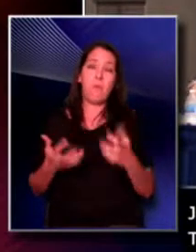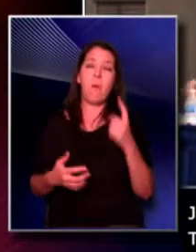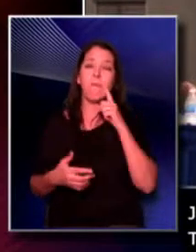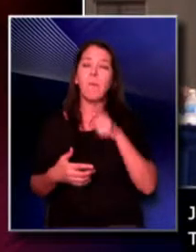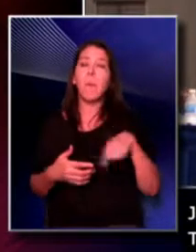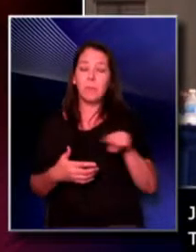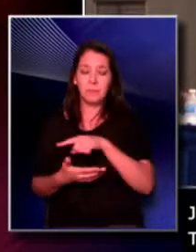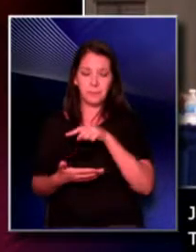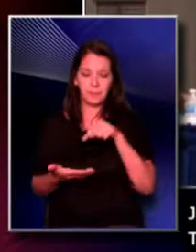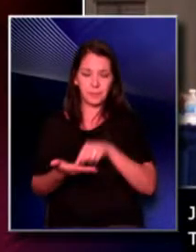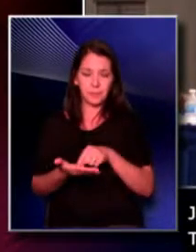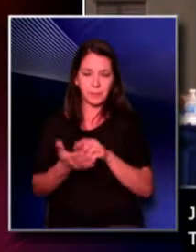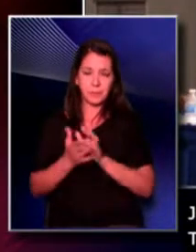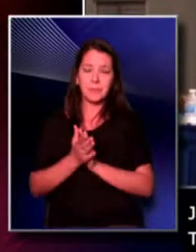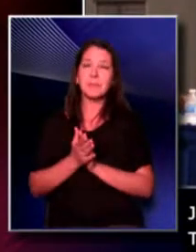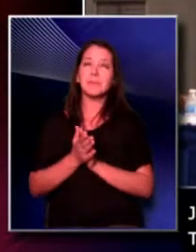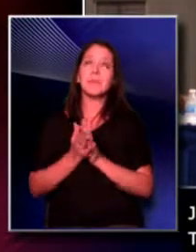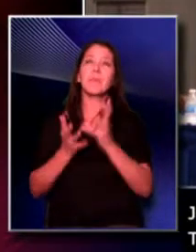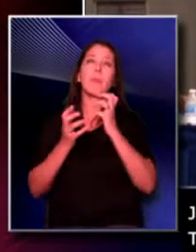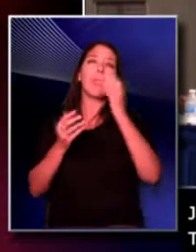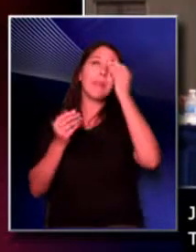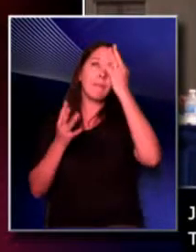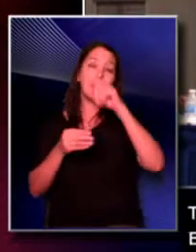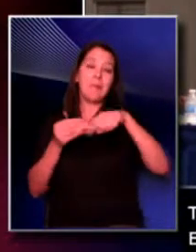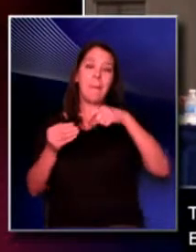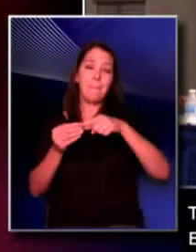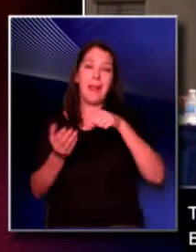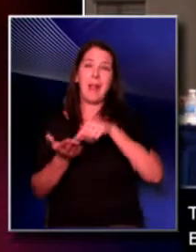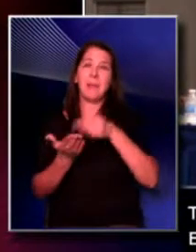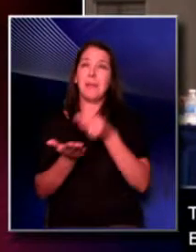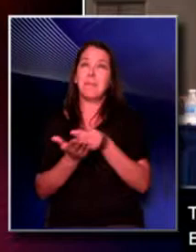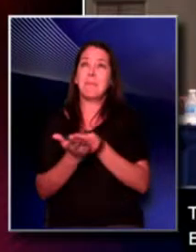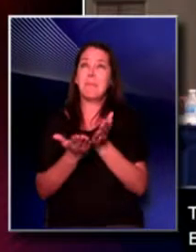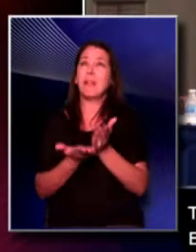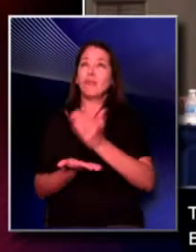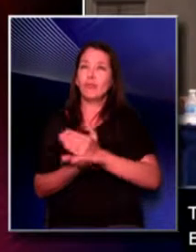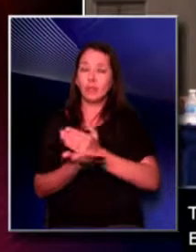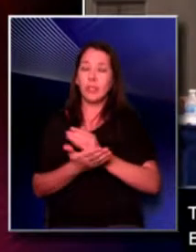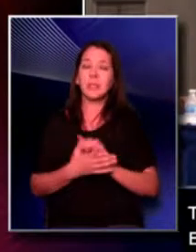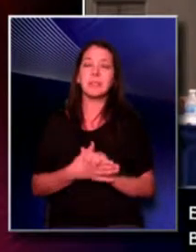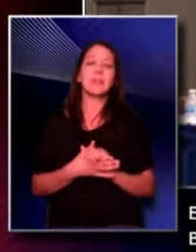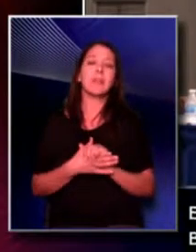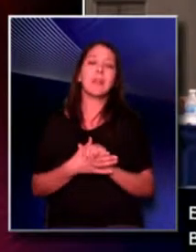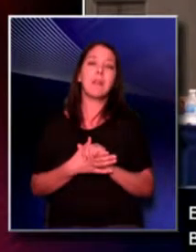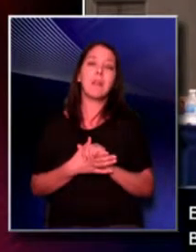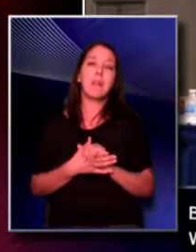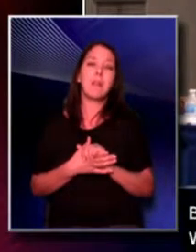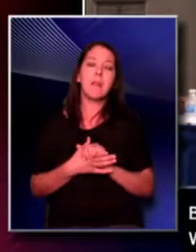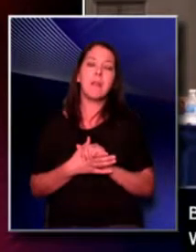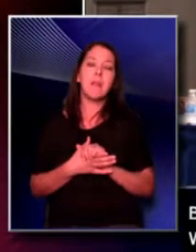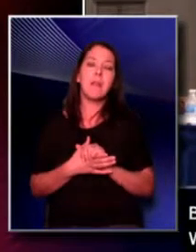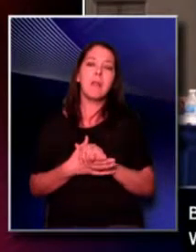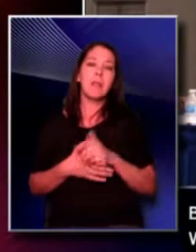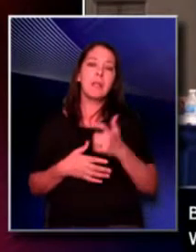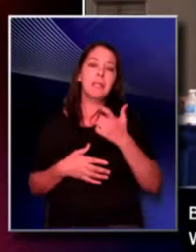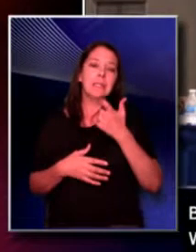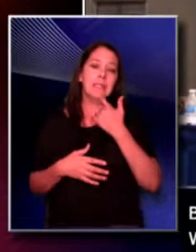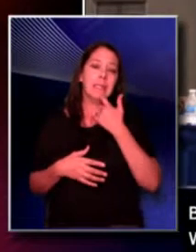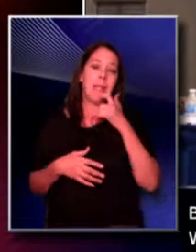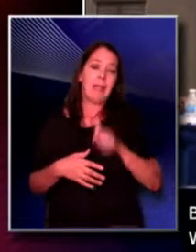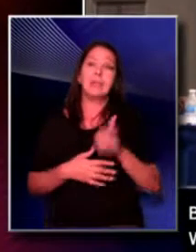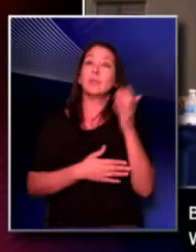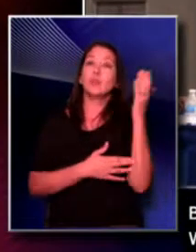asked for information about the budget. We are starting that presentation this